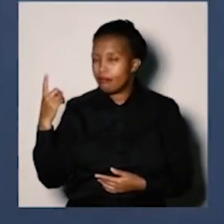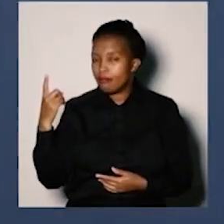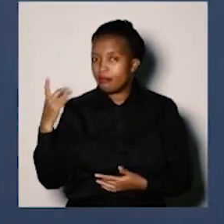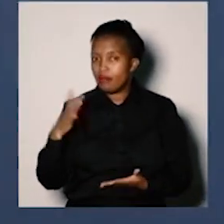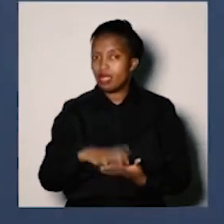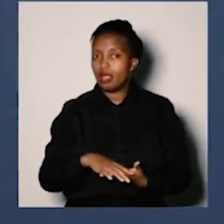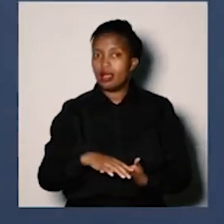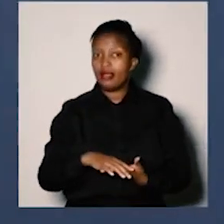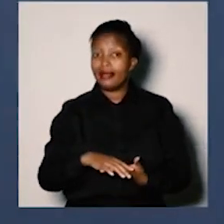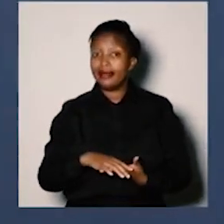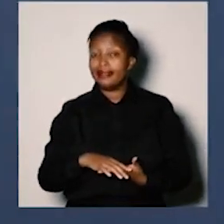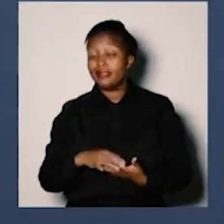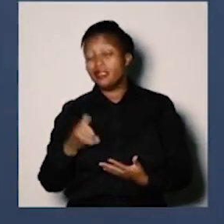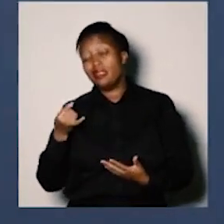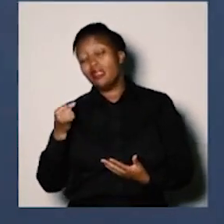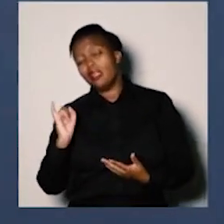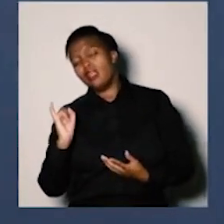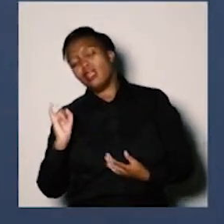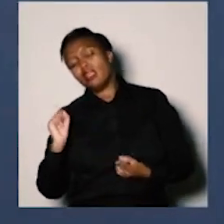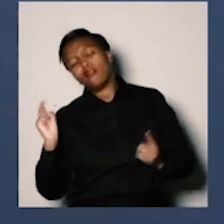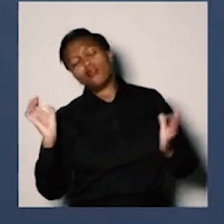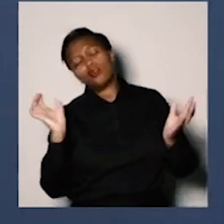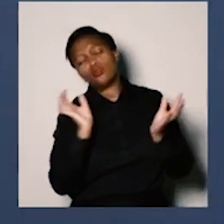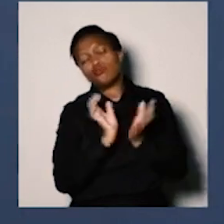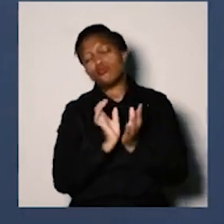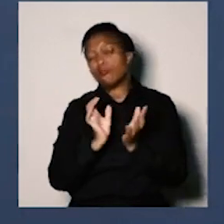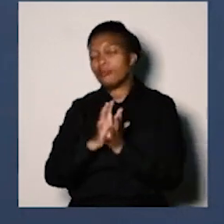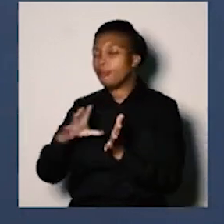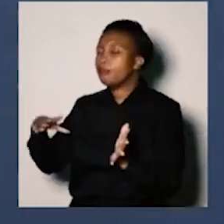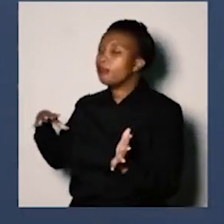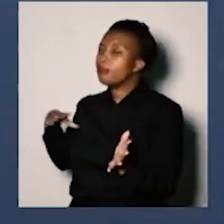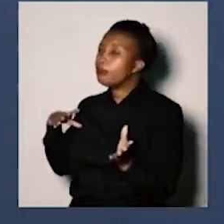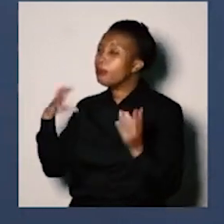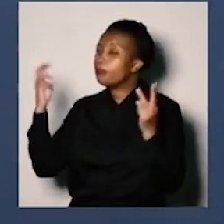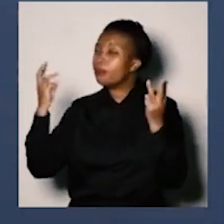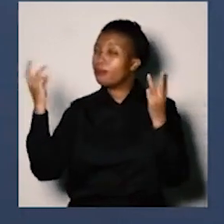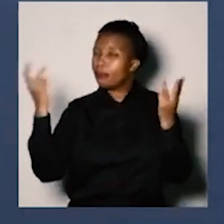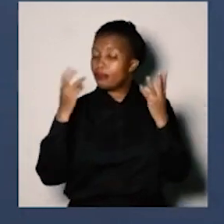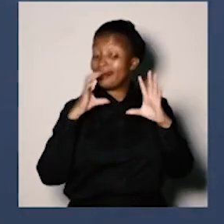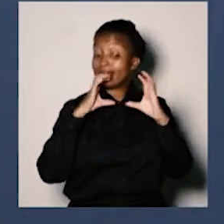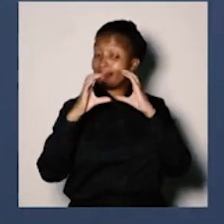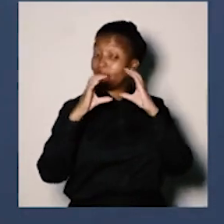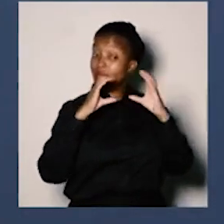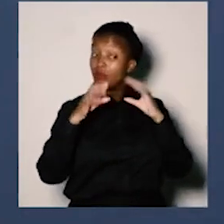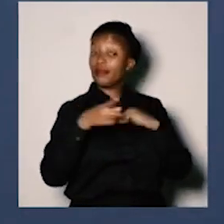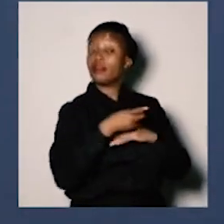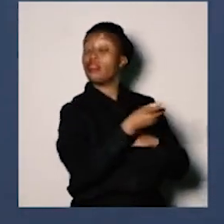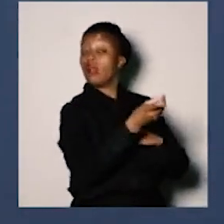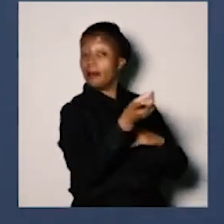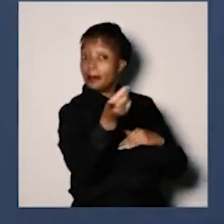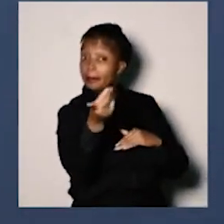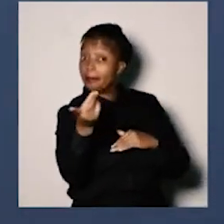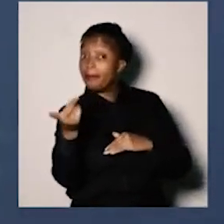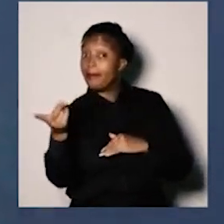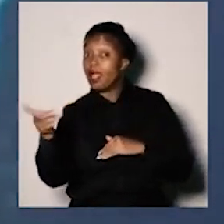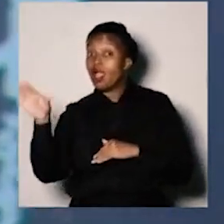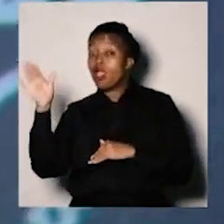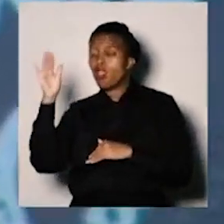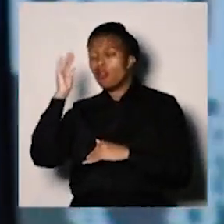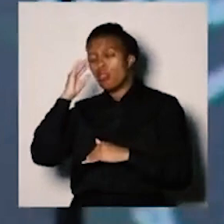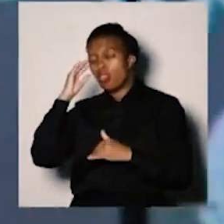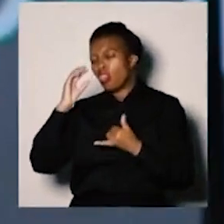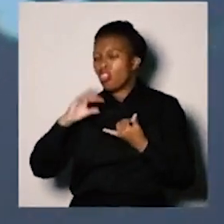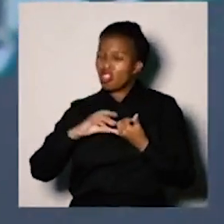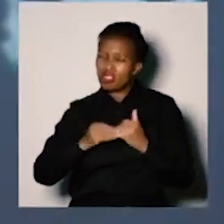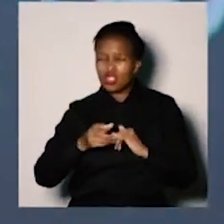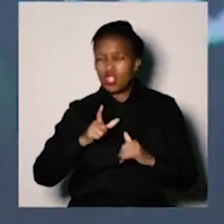If you are to meet the richest people in the world and have a conversation with them, you'll note that they will try and tell you,